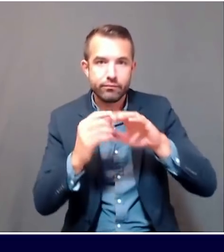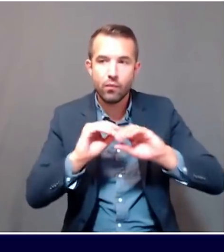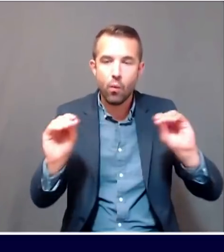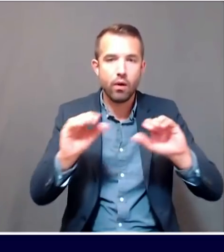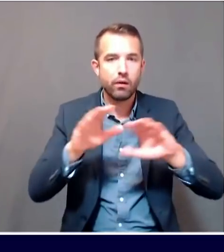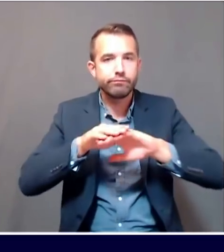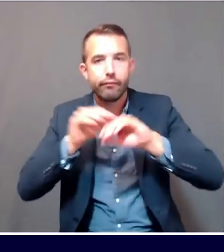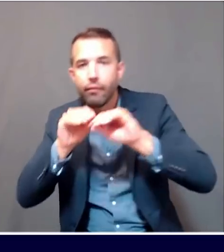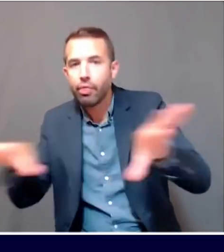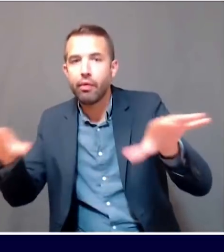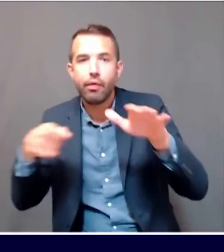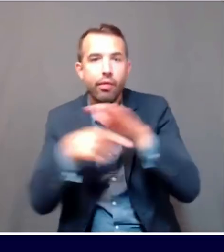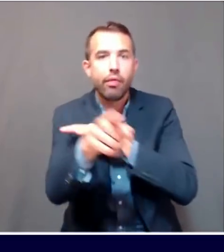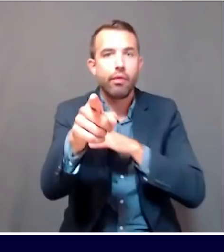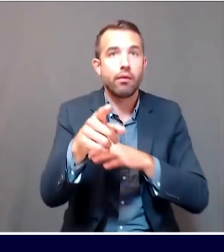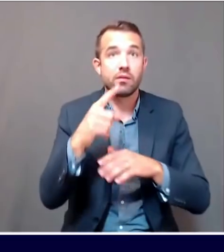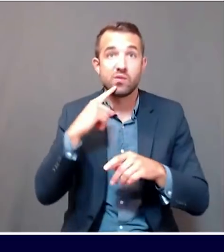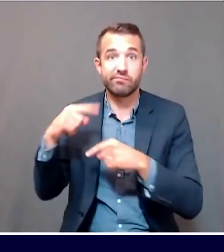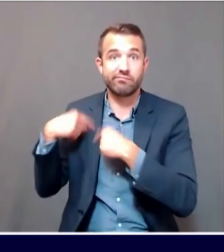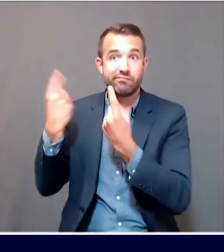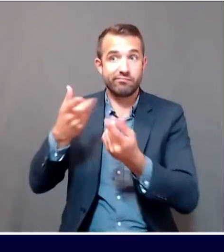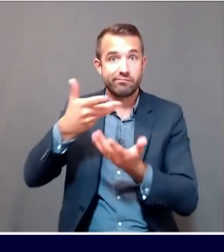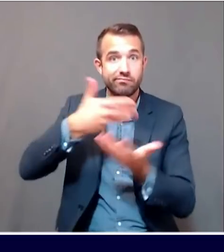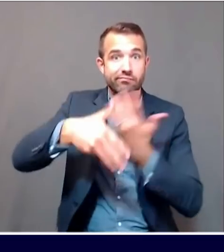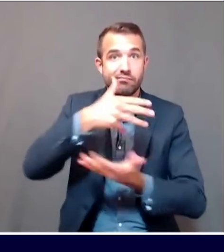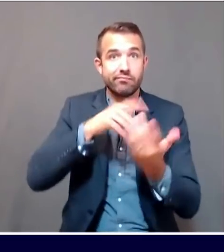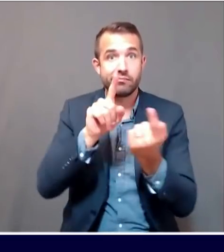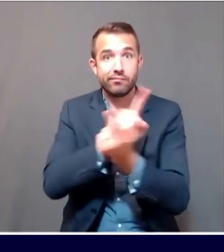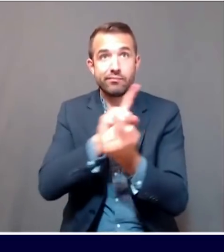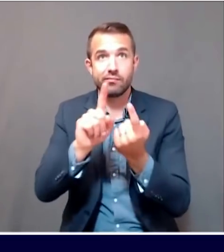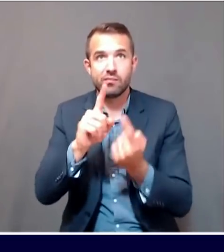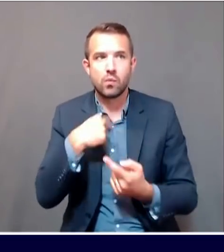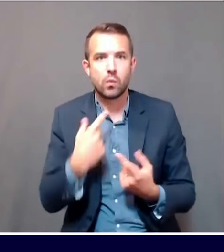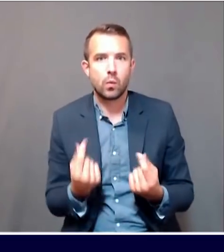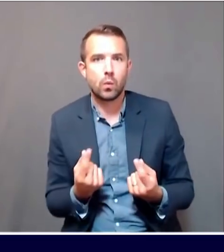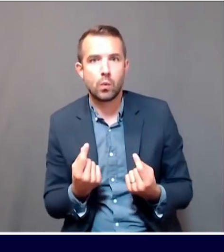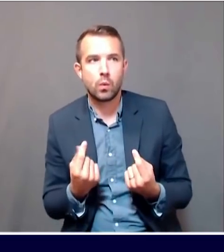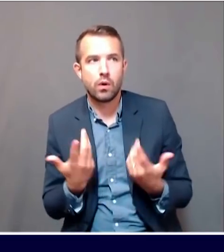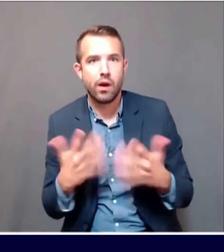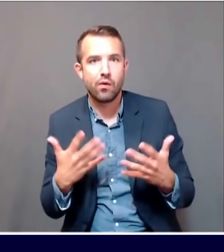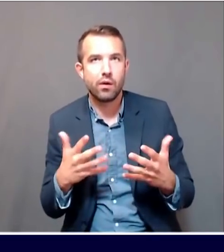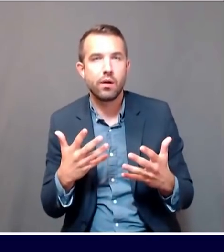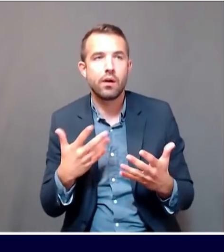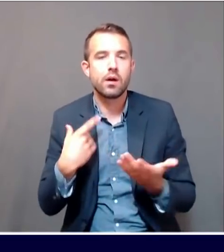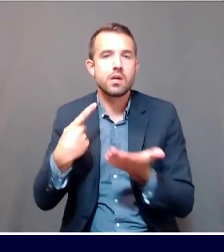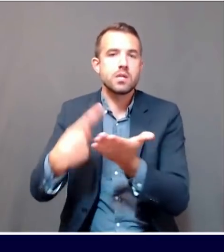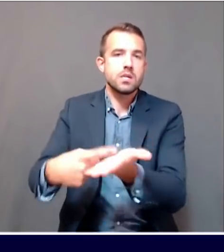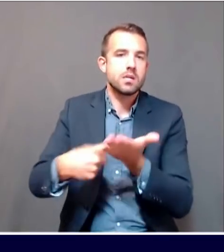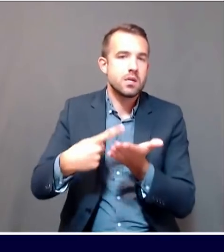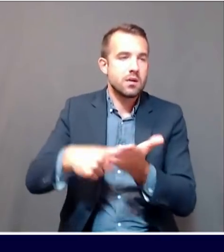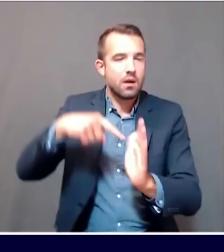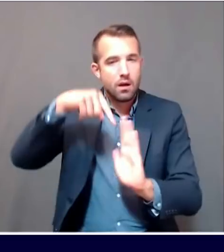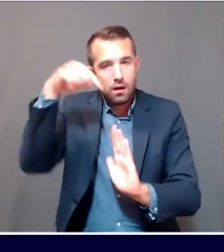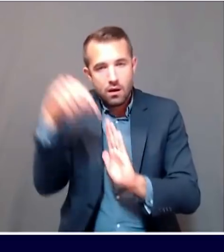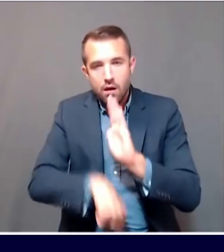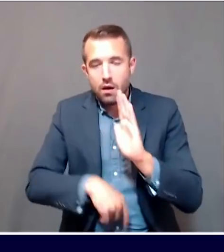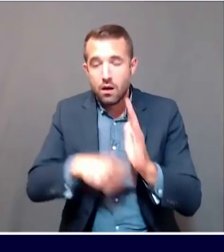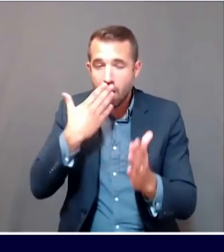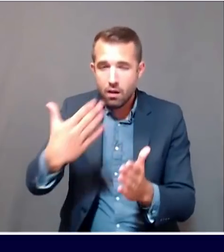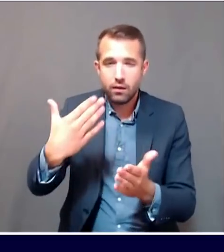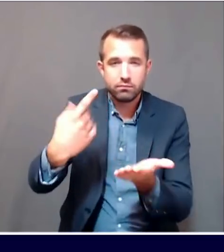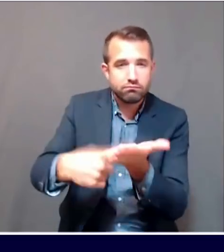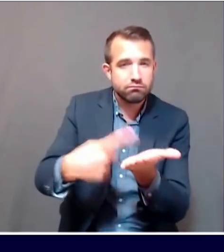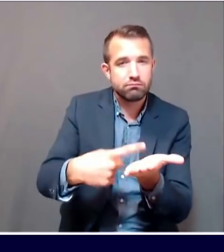of those positive cases. We discussed that concern extensively. And again, I'd like to thank MDI President Blank